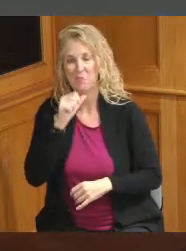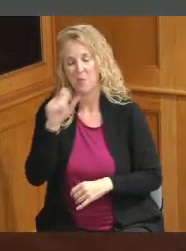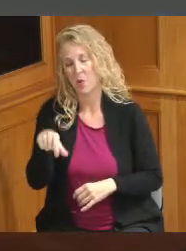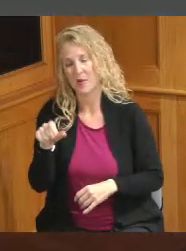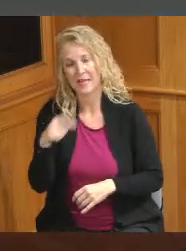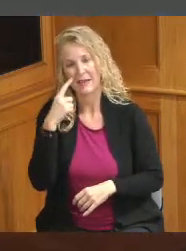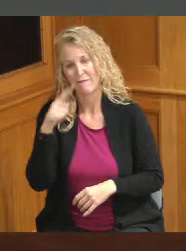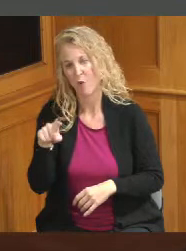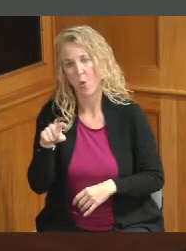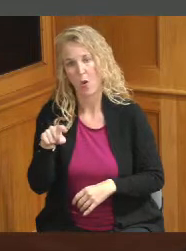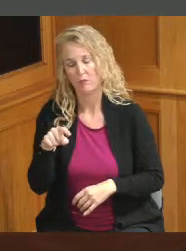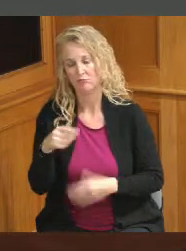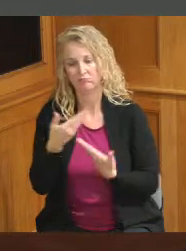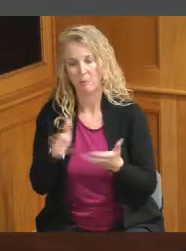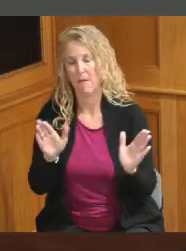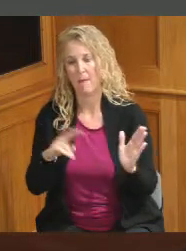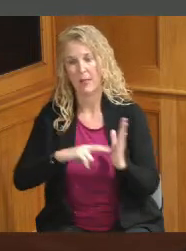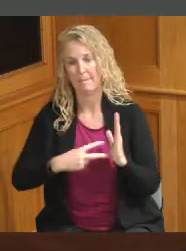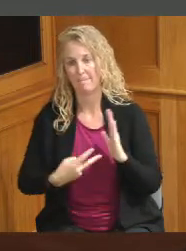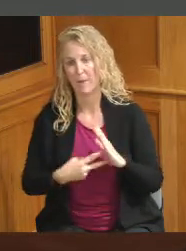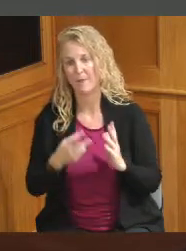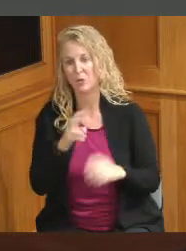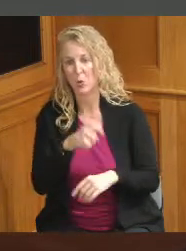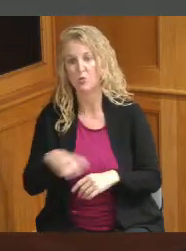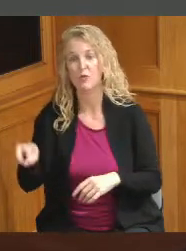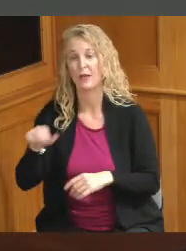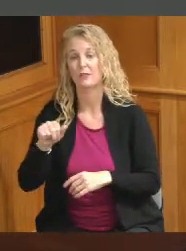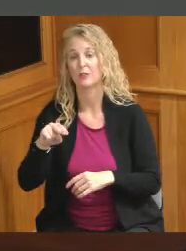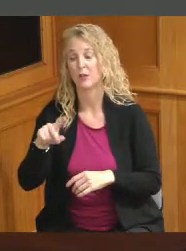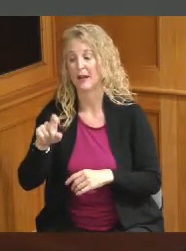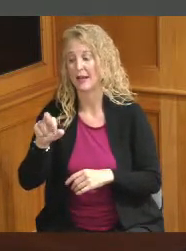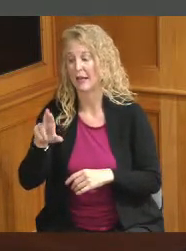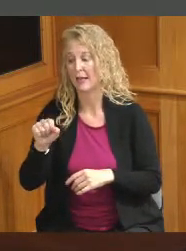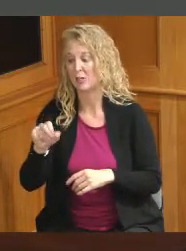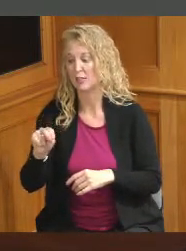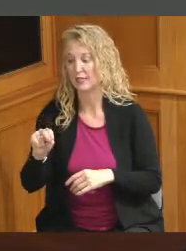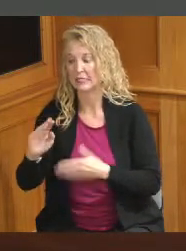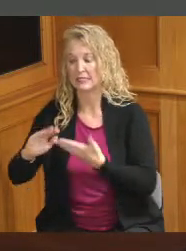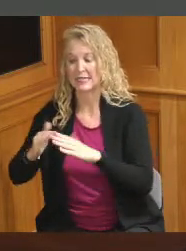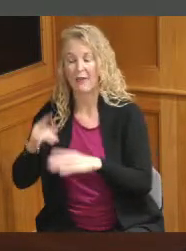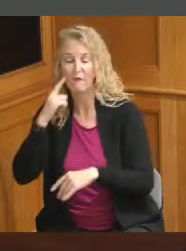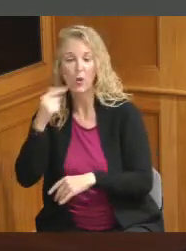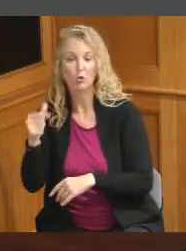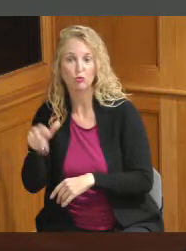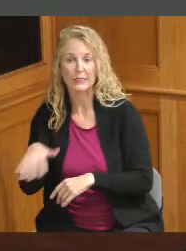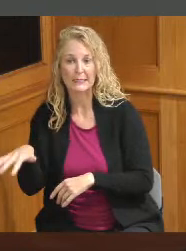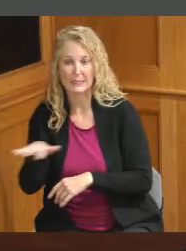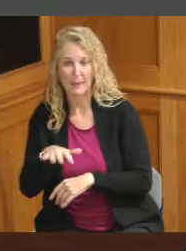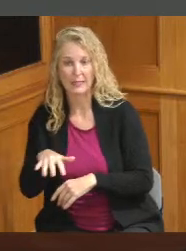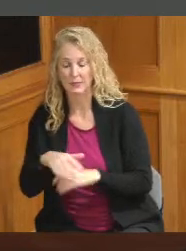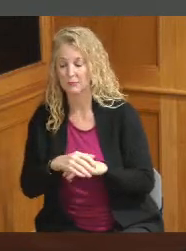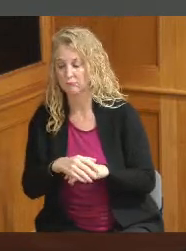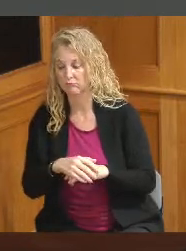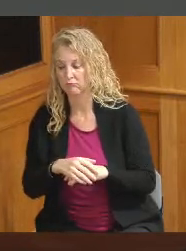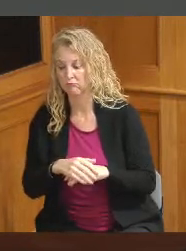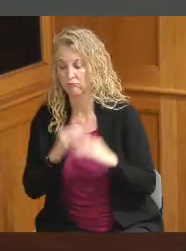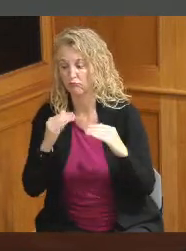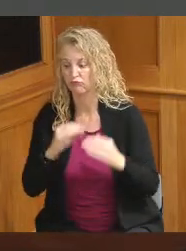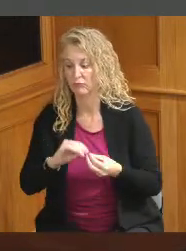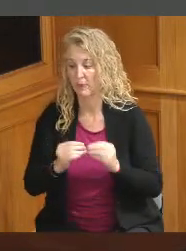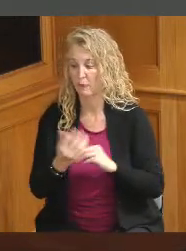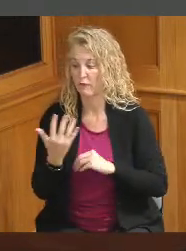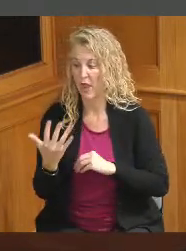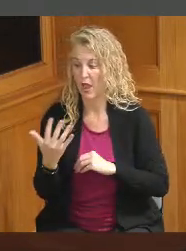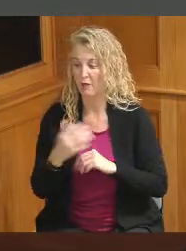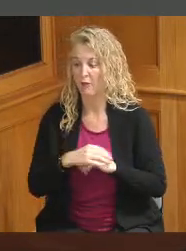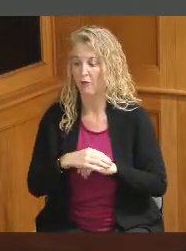needed for a public purpose, being transferred to Anderson Township for green space and a greenway corridor. Item number